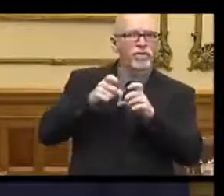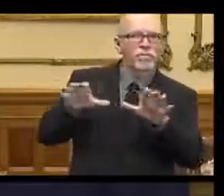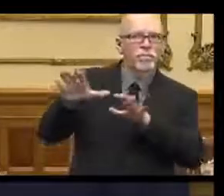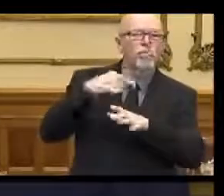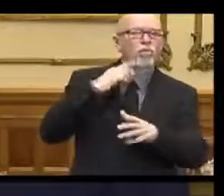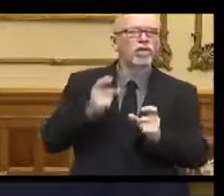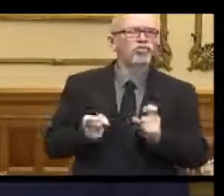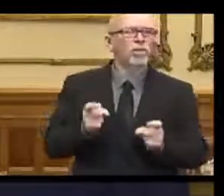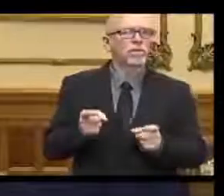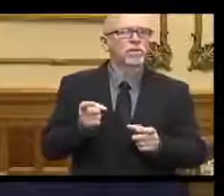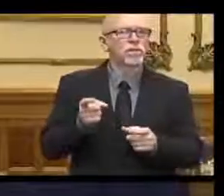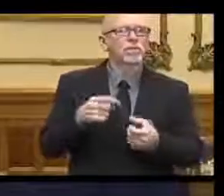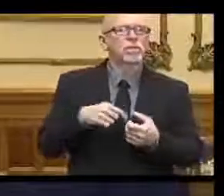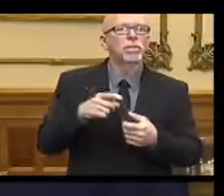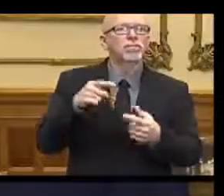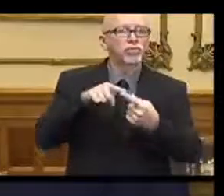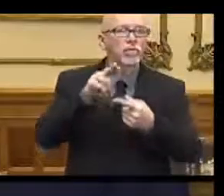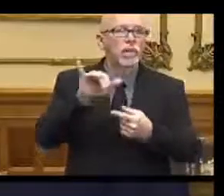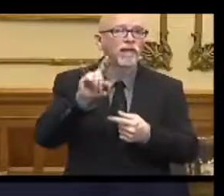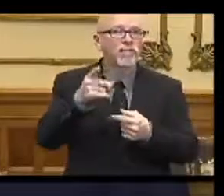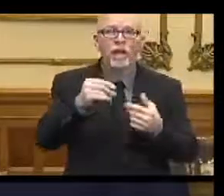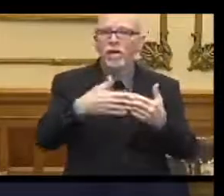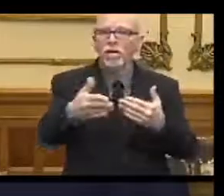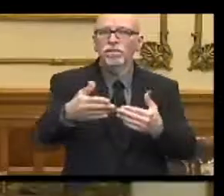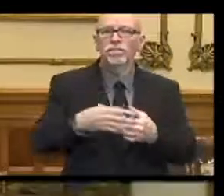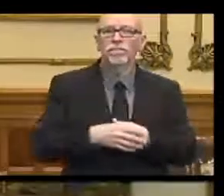continue going up to May 1st and thereafter.